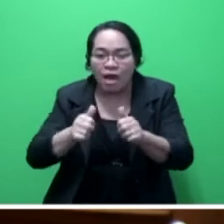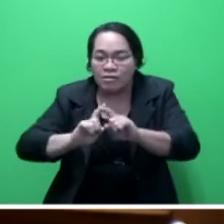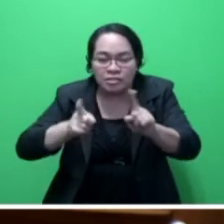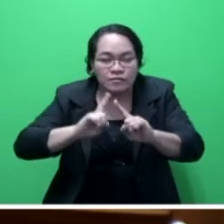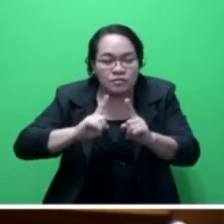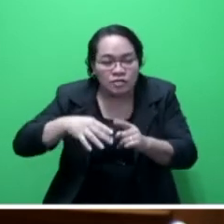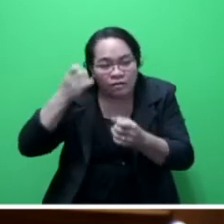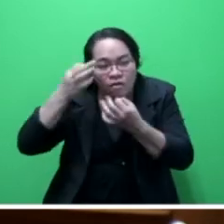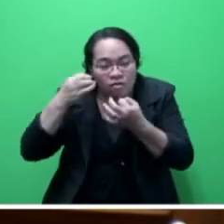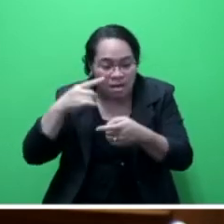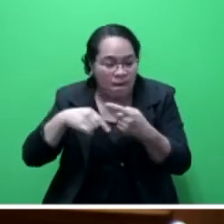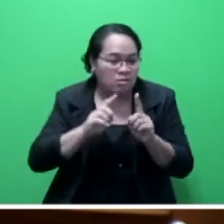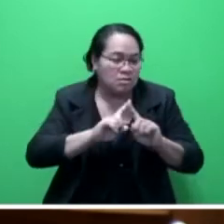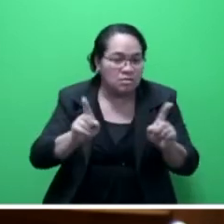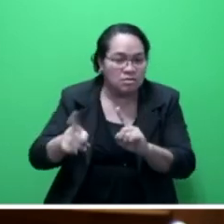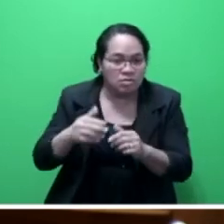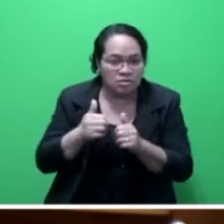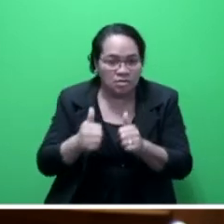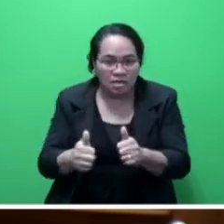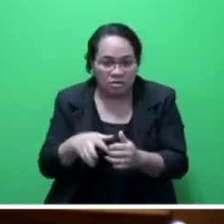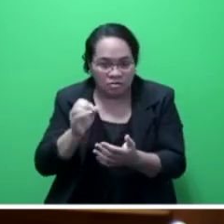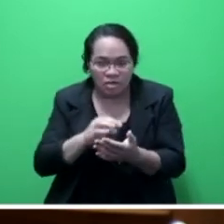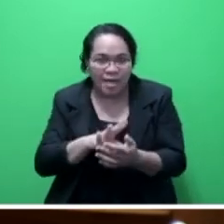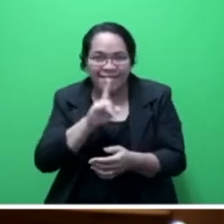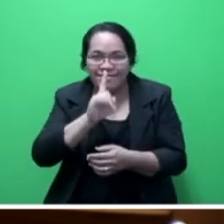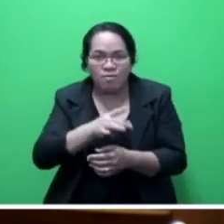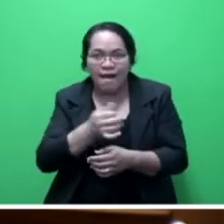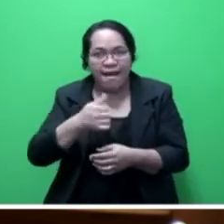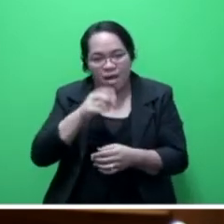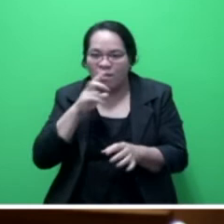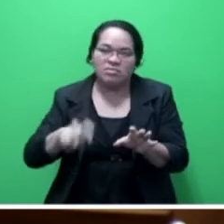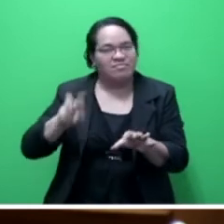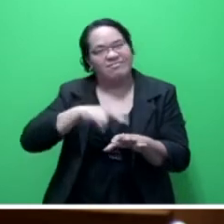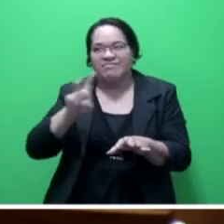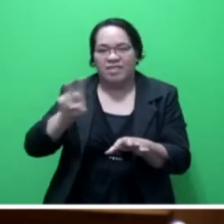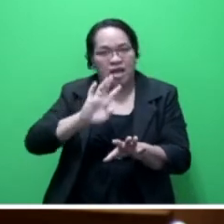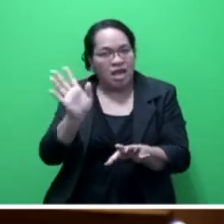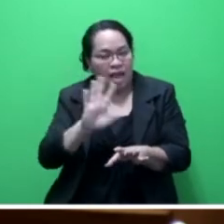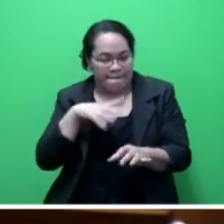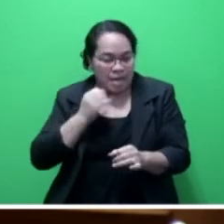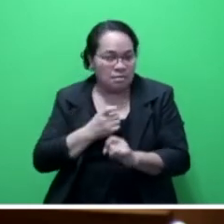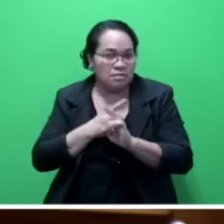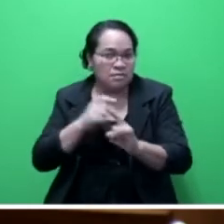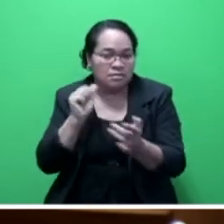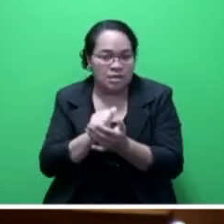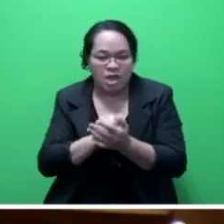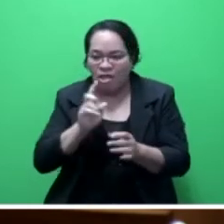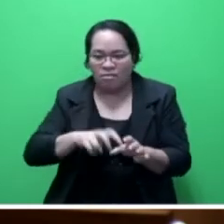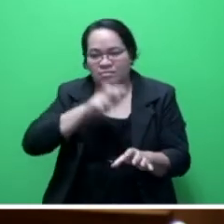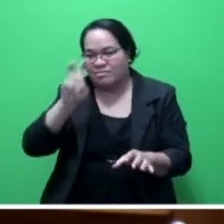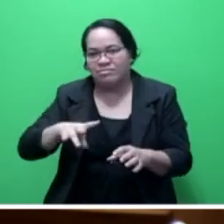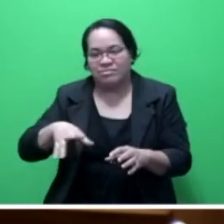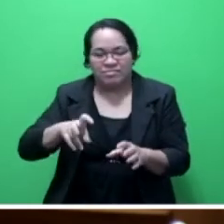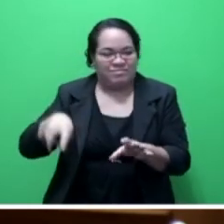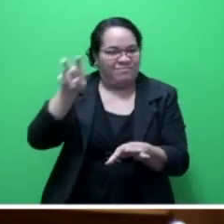also to discourage crew members from unnecessarily disembarking at ports and jetties and socializing at these points.